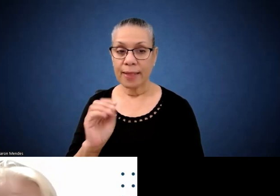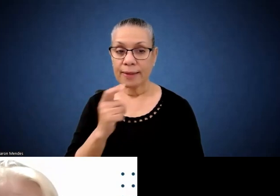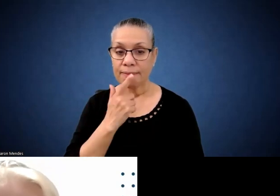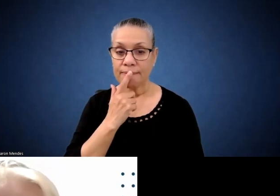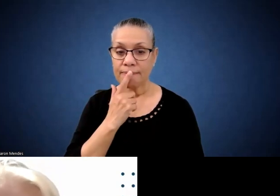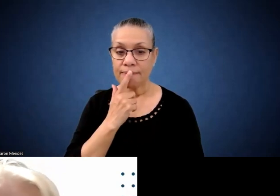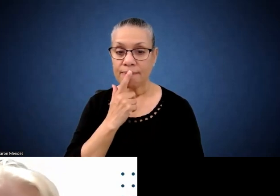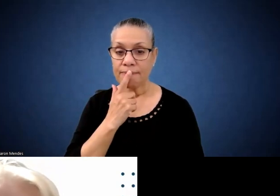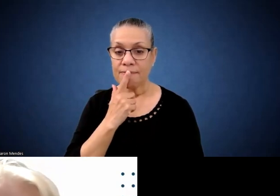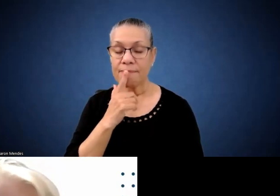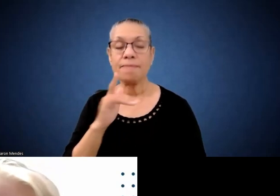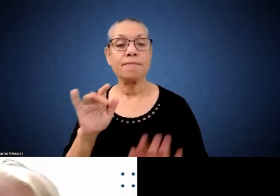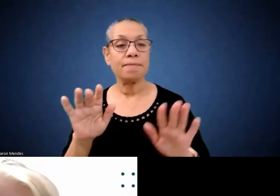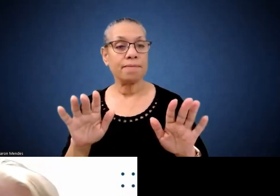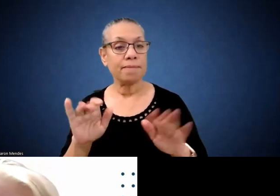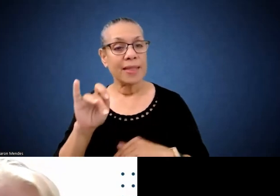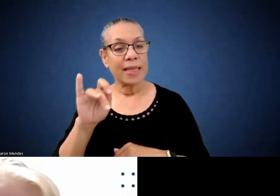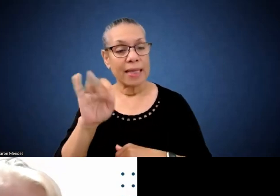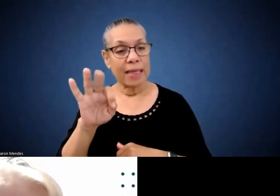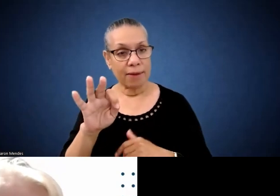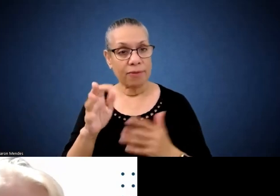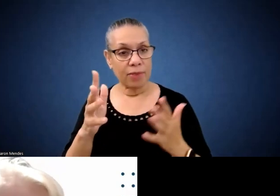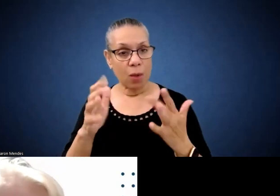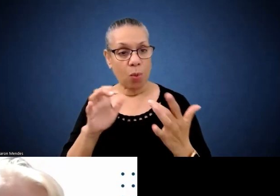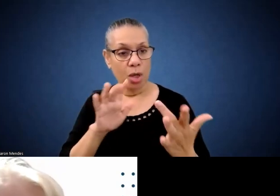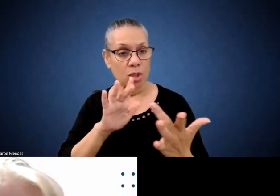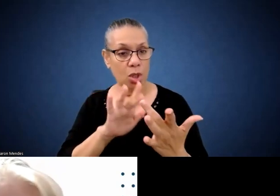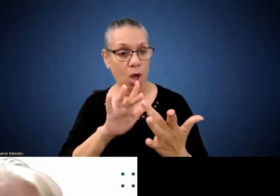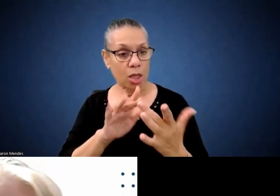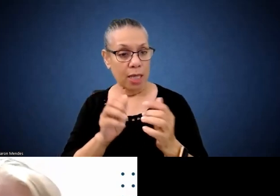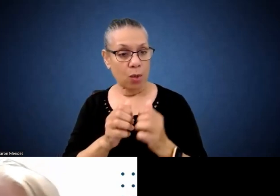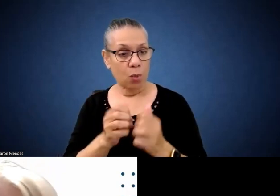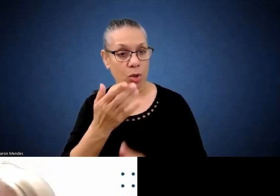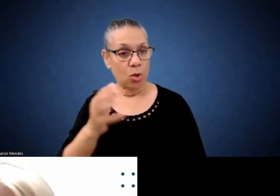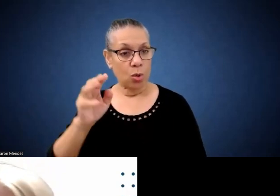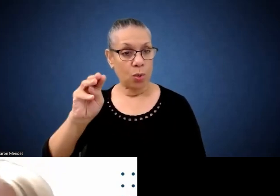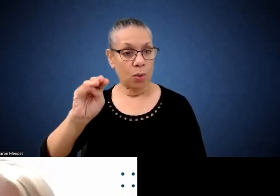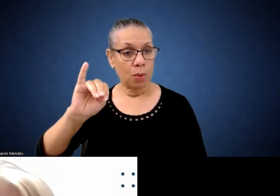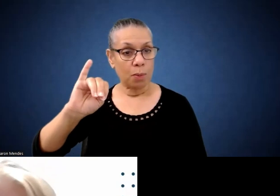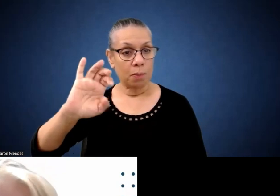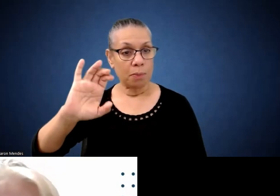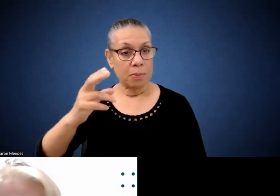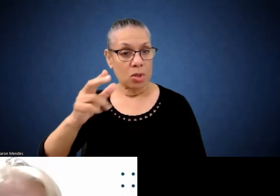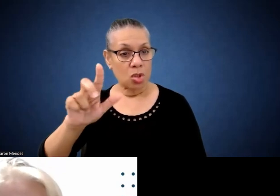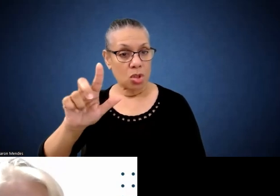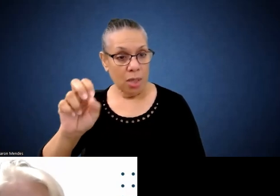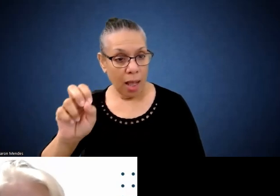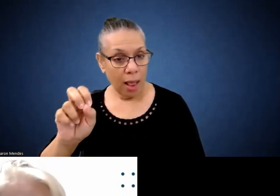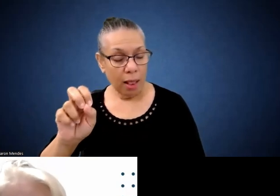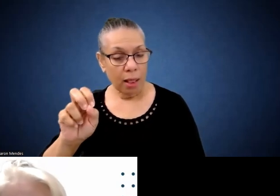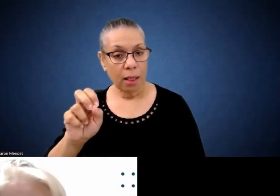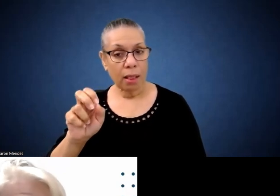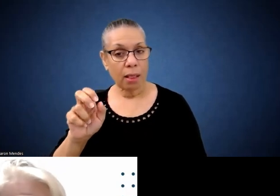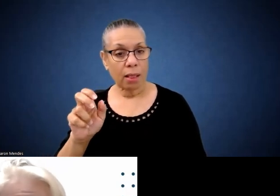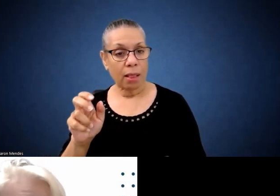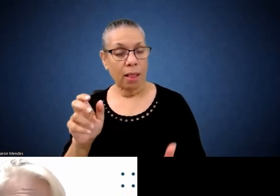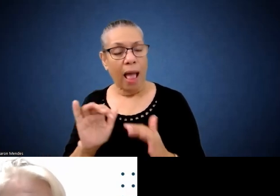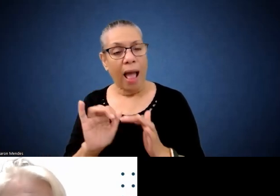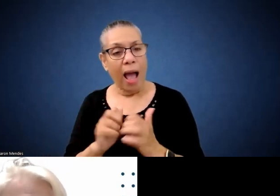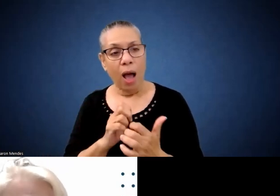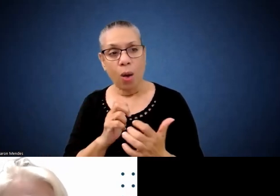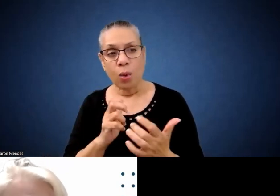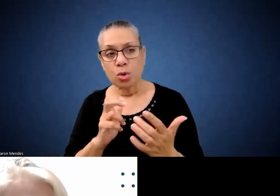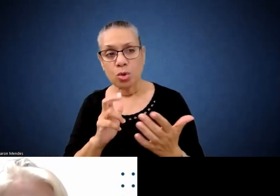So if they did want to connect with you, Michelle, or what you just said about how to